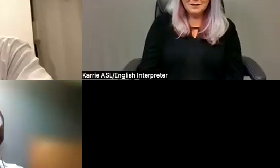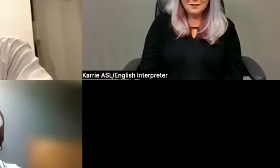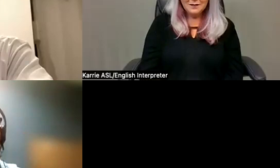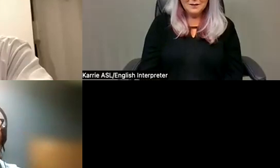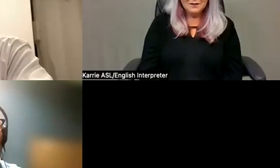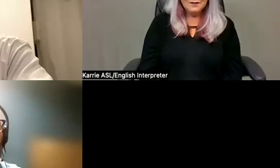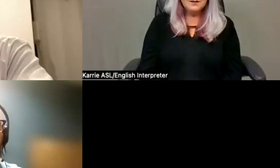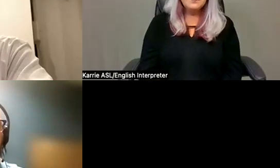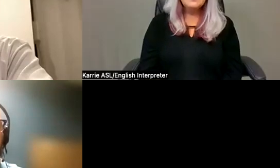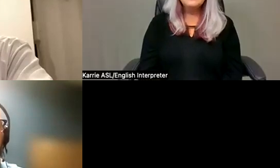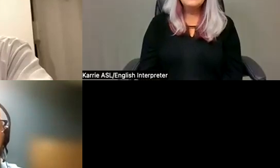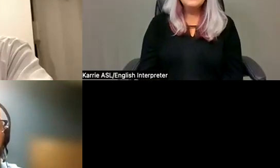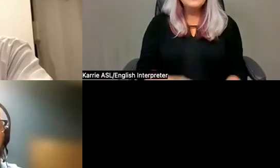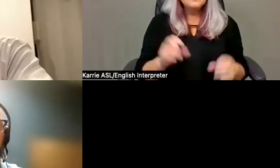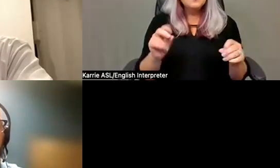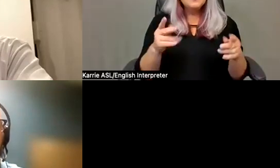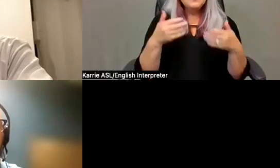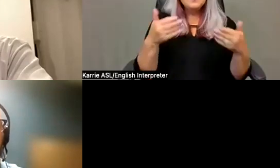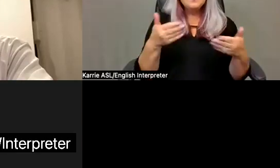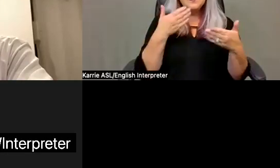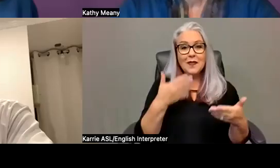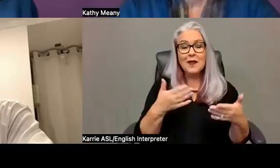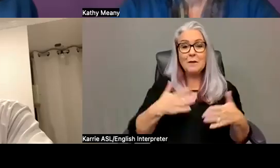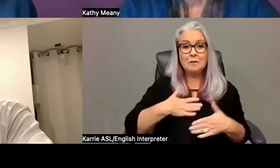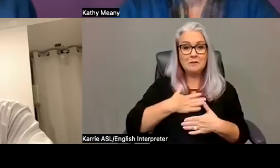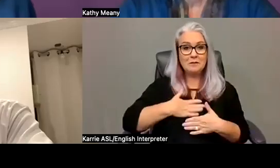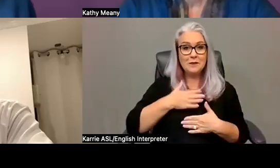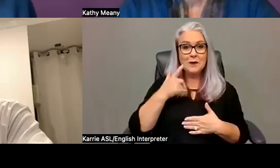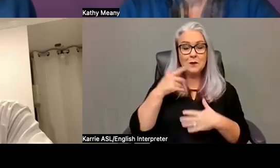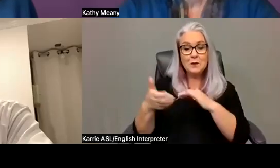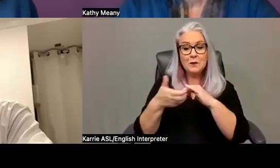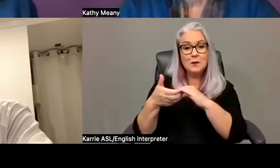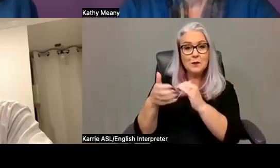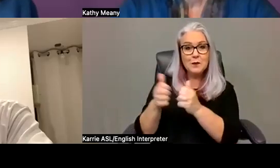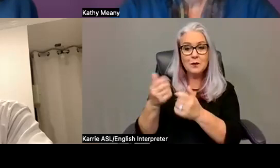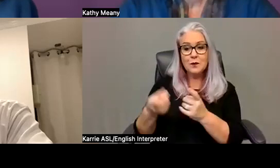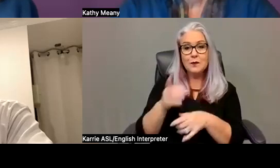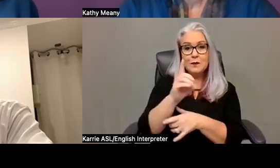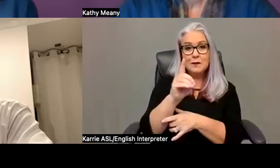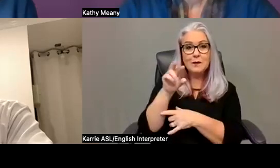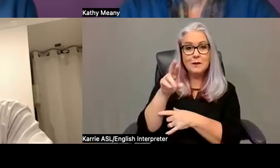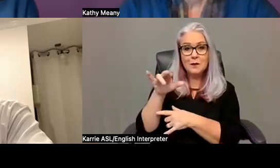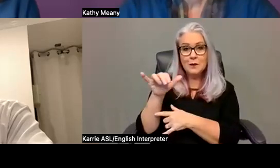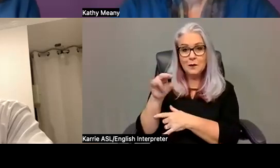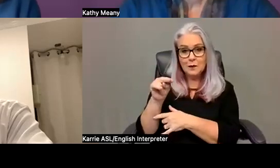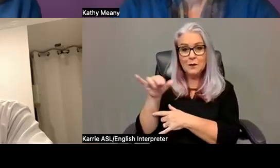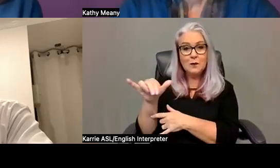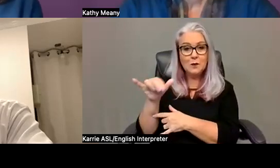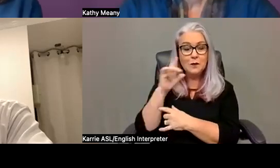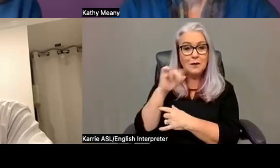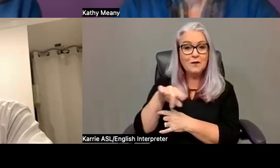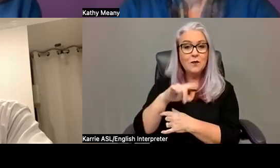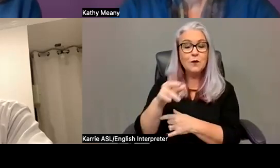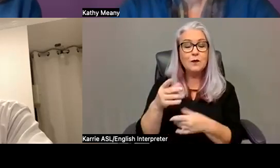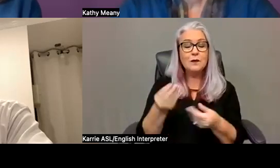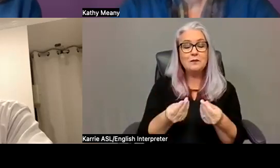Great, thank you. We are pleased to be partnering tonight also with Disability Rights New York to provide both